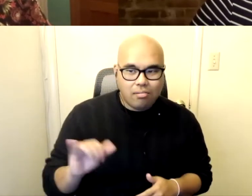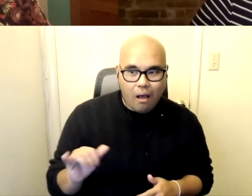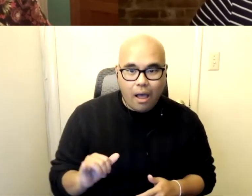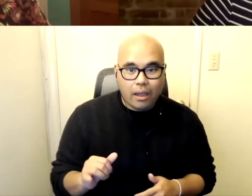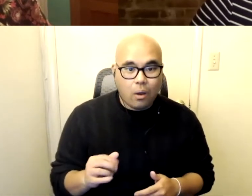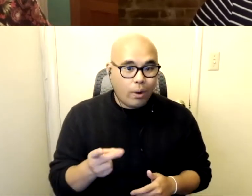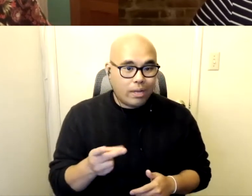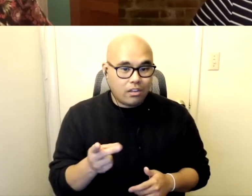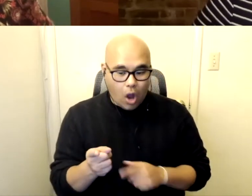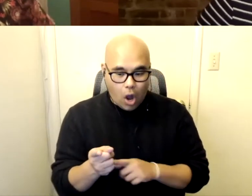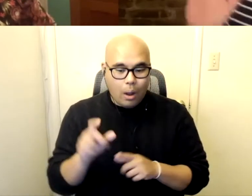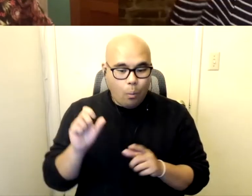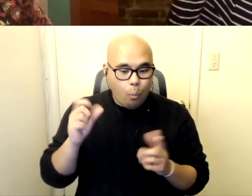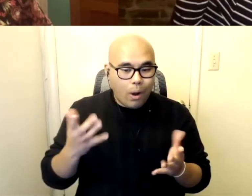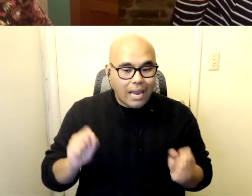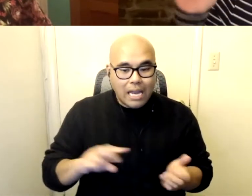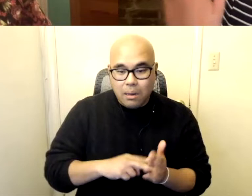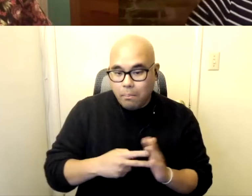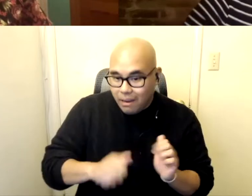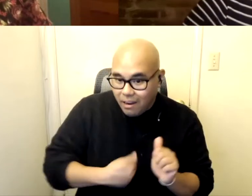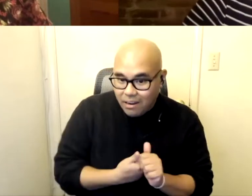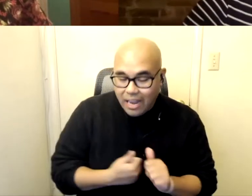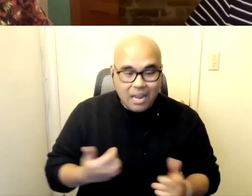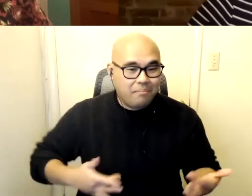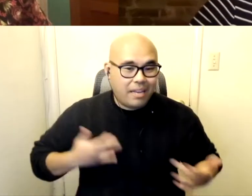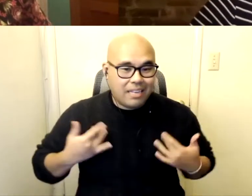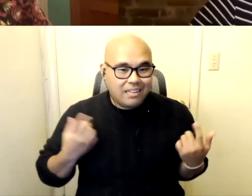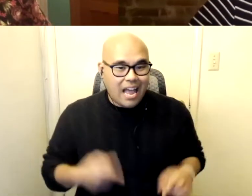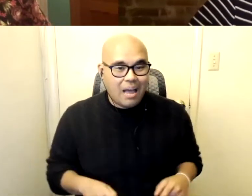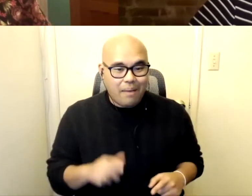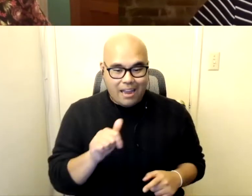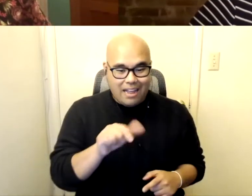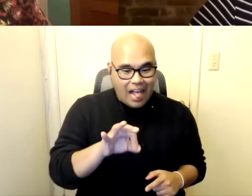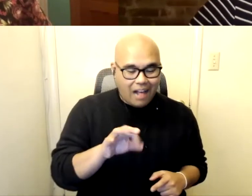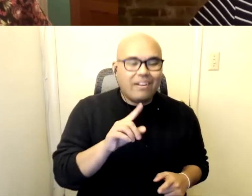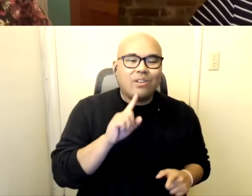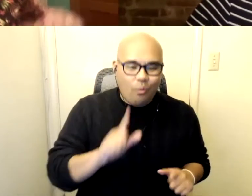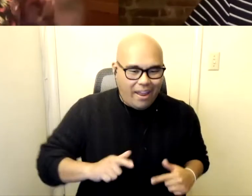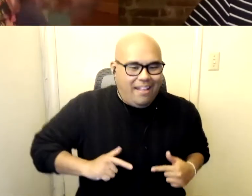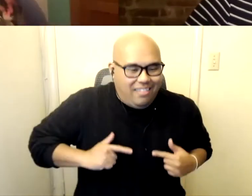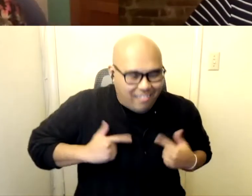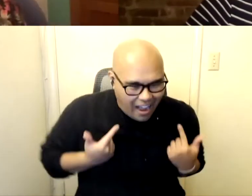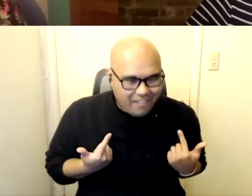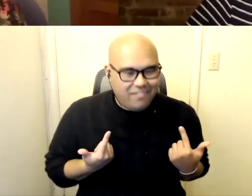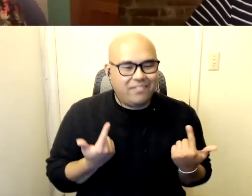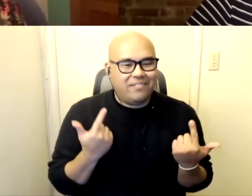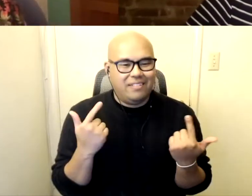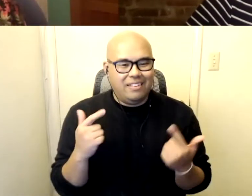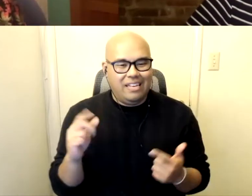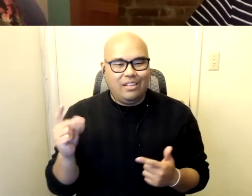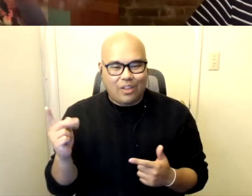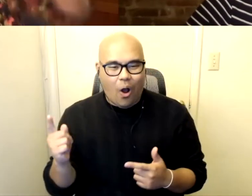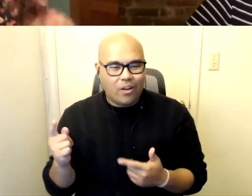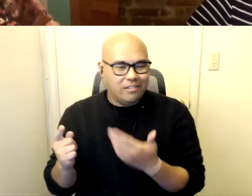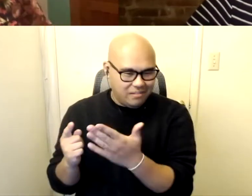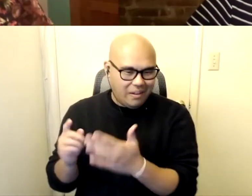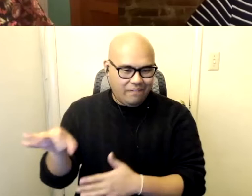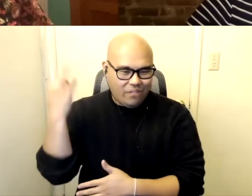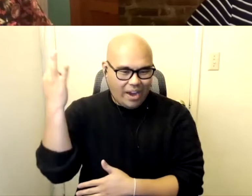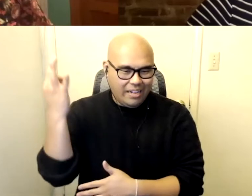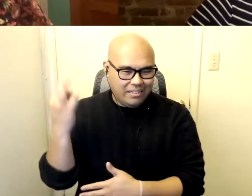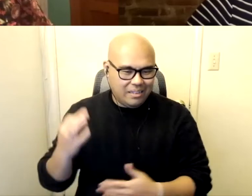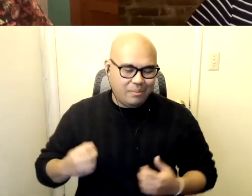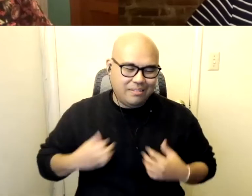dog can mean, right? And I'm delighted to hear that Alf has a real life counterpart. Just thrilled Yes. to hear that.